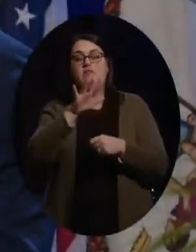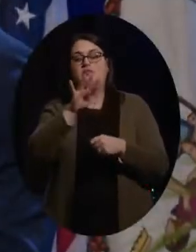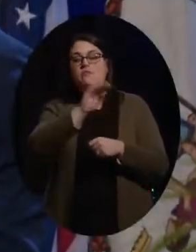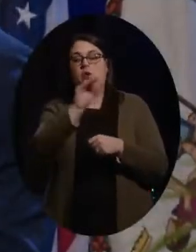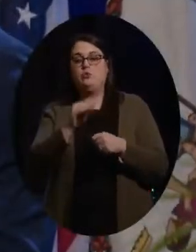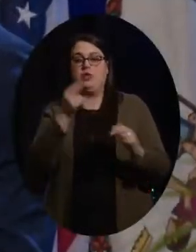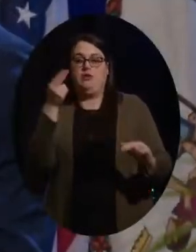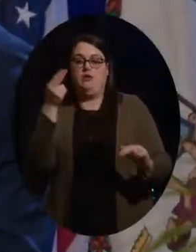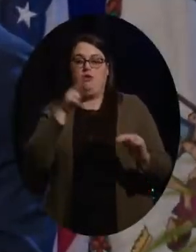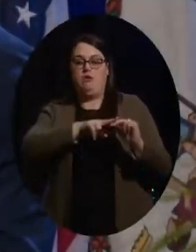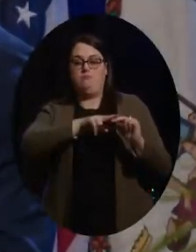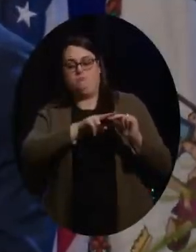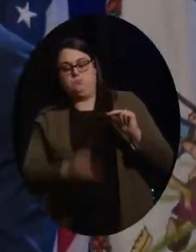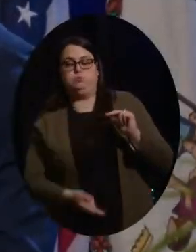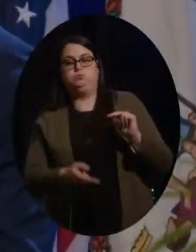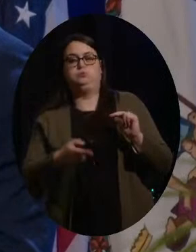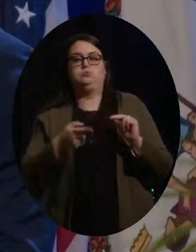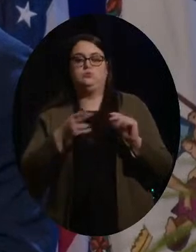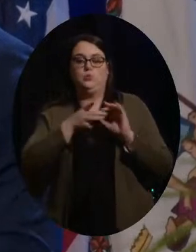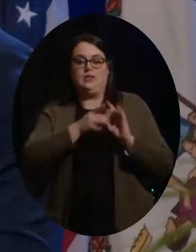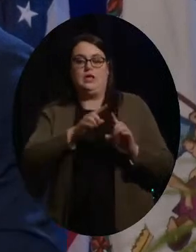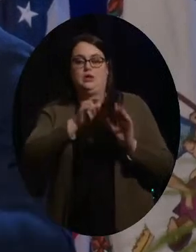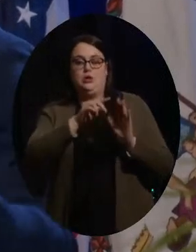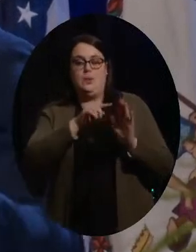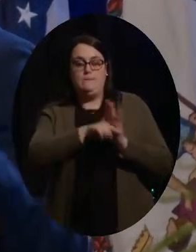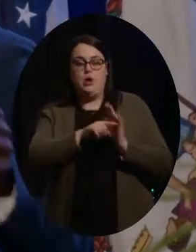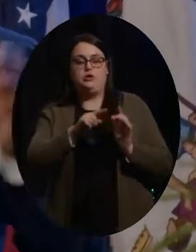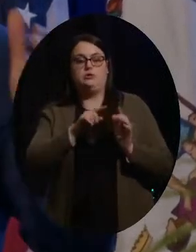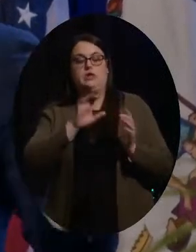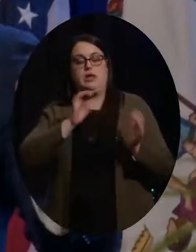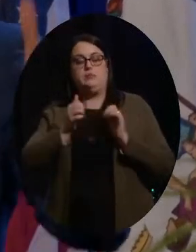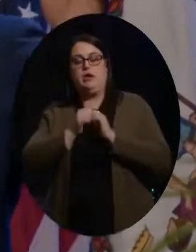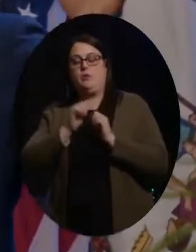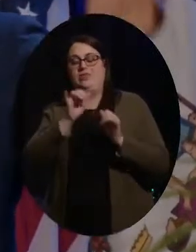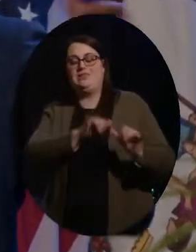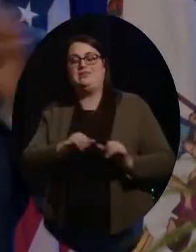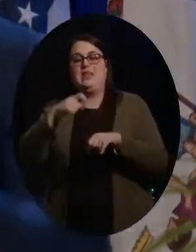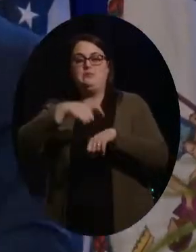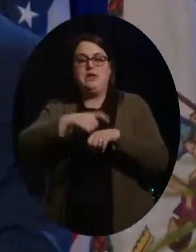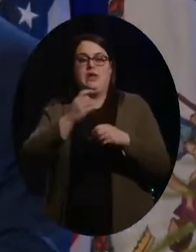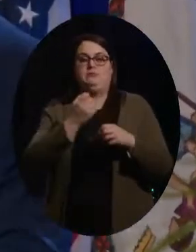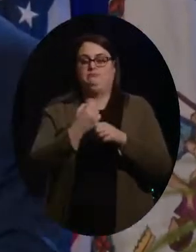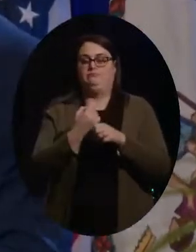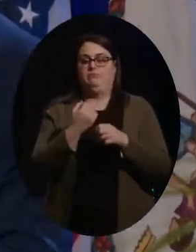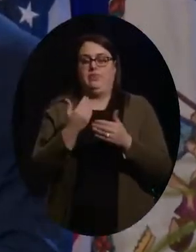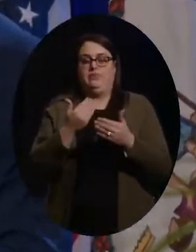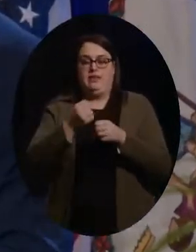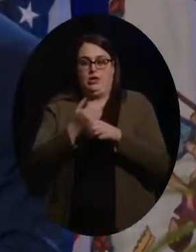54% reduction in murders in those areas compared to the same period of time the previous year.